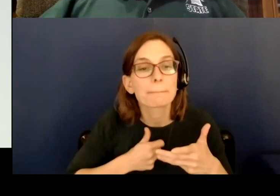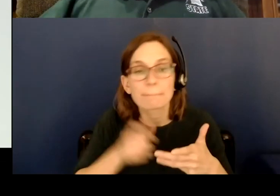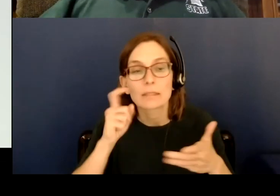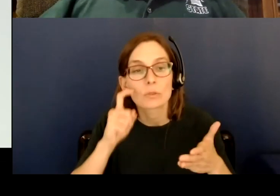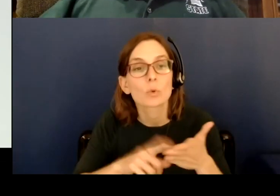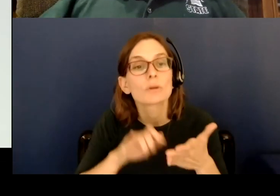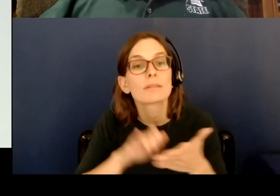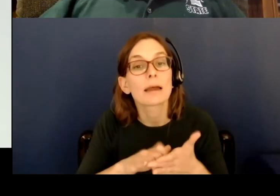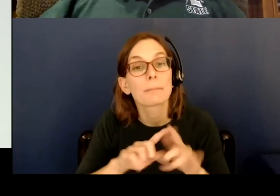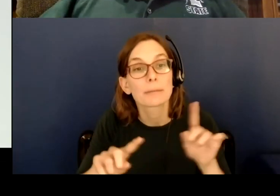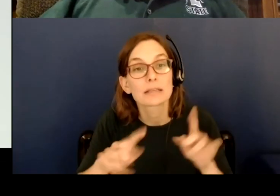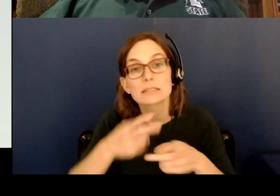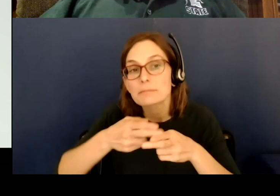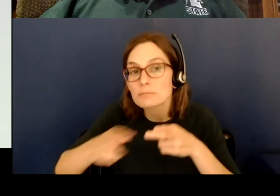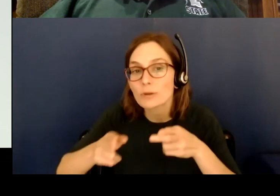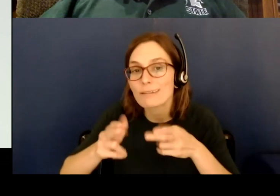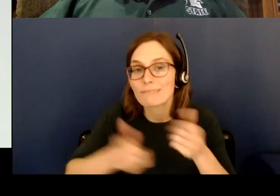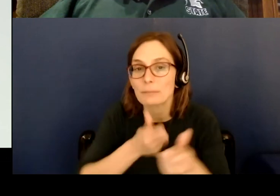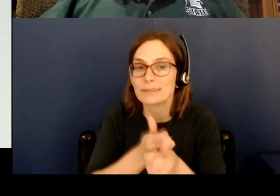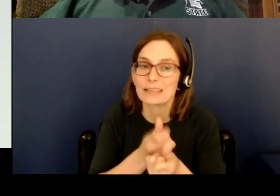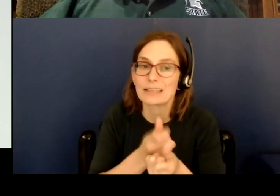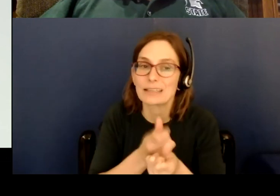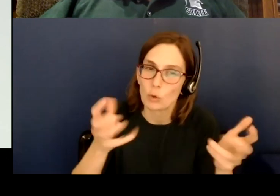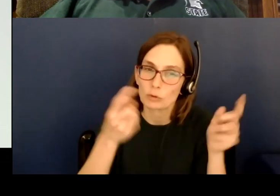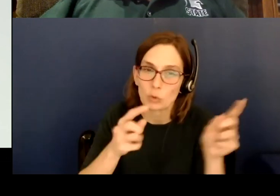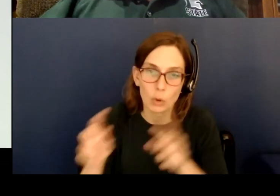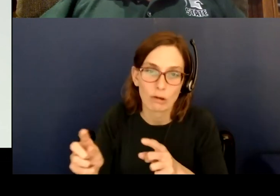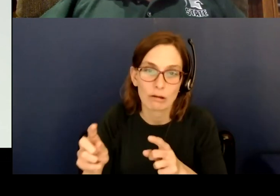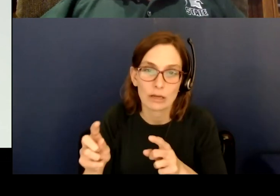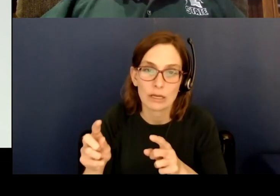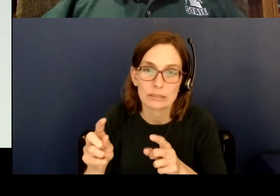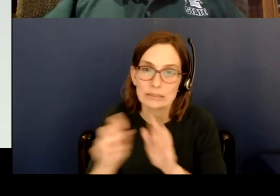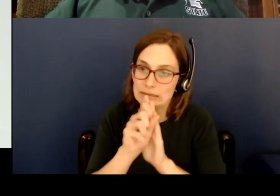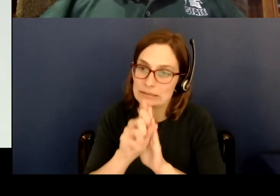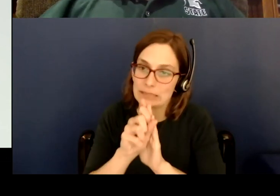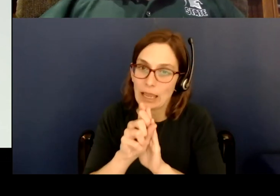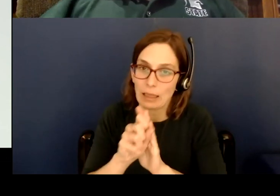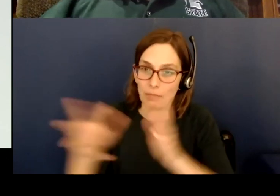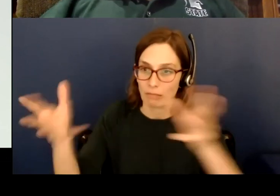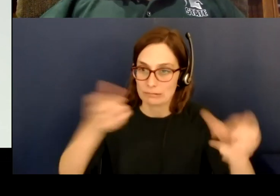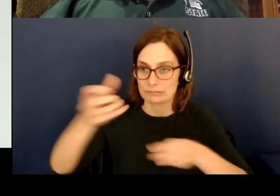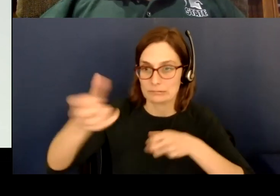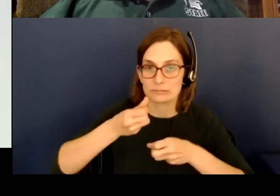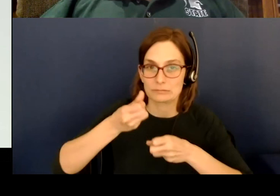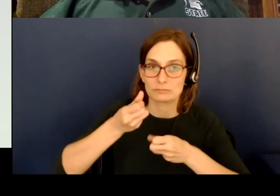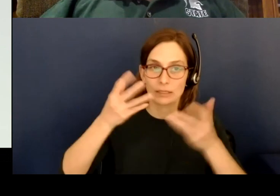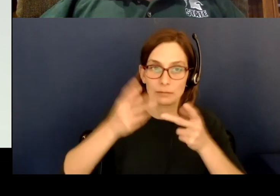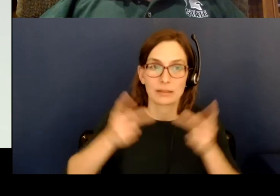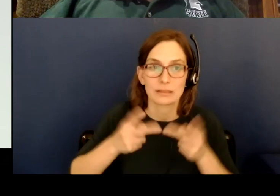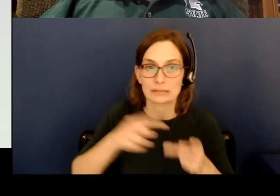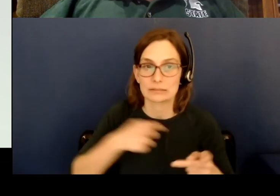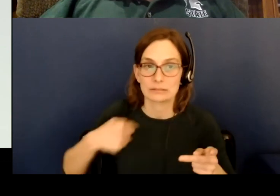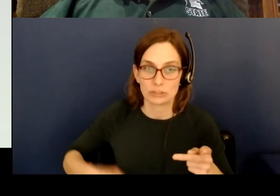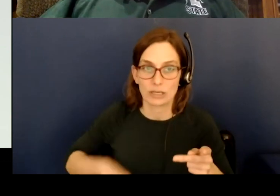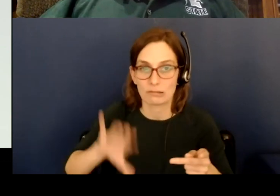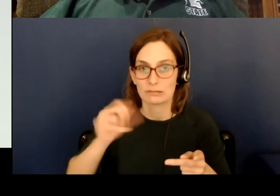Some brief updates because there's so much going on. There's samples coming from everywhere. China's Chang'e 5 mission is bringing samples back